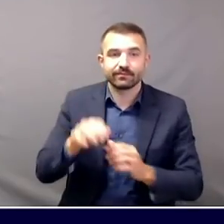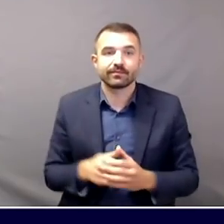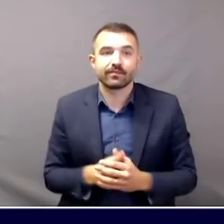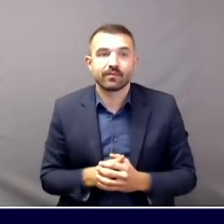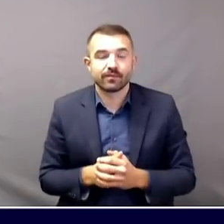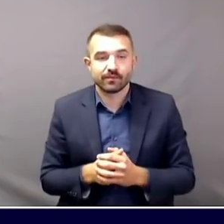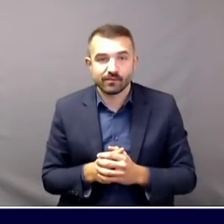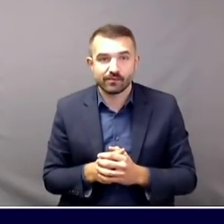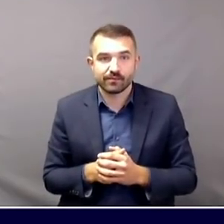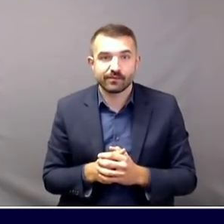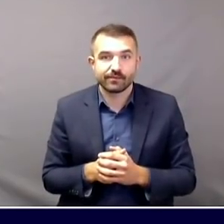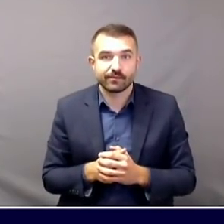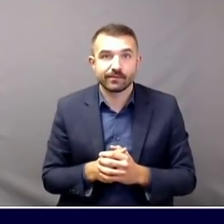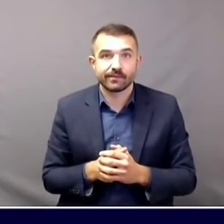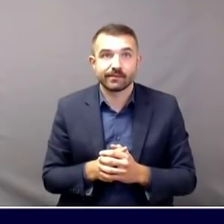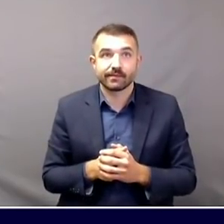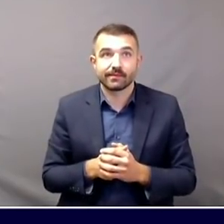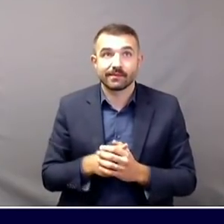Of those,